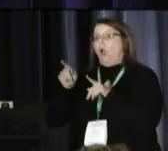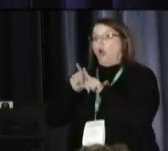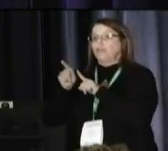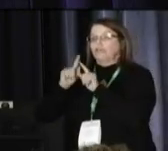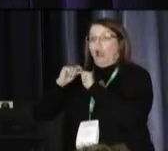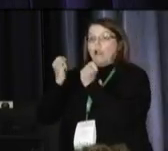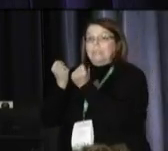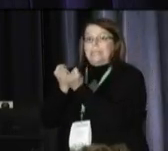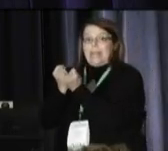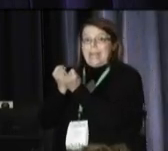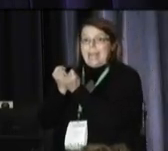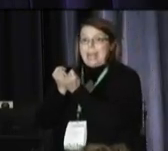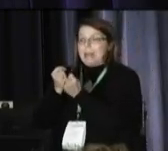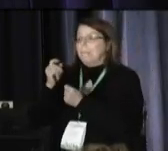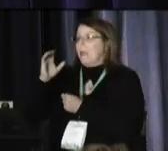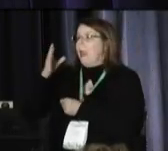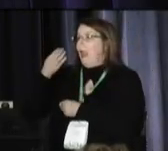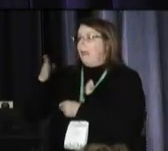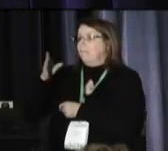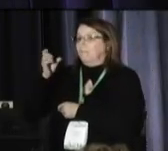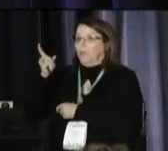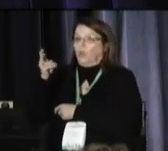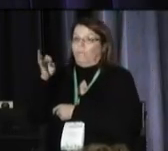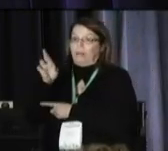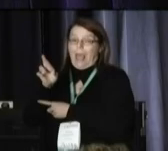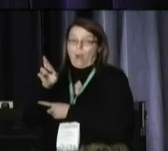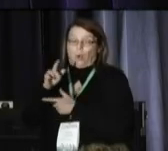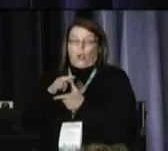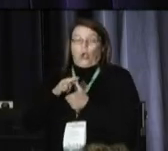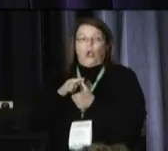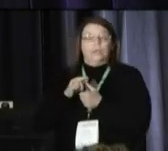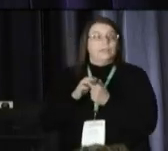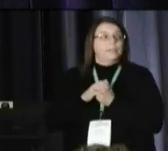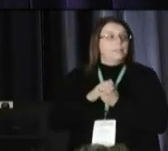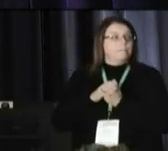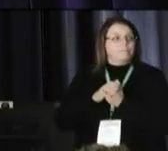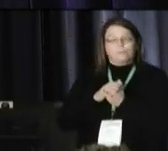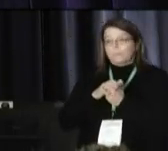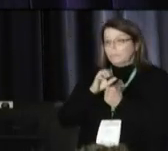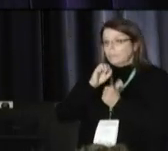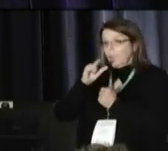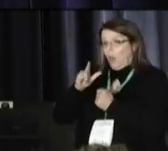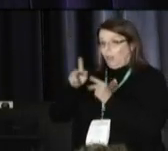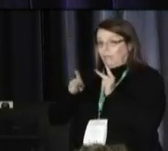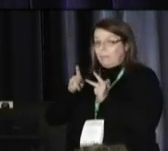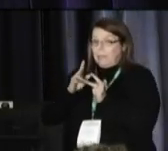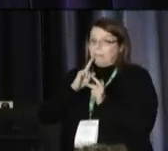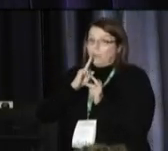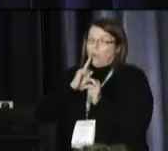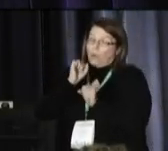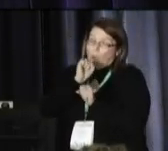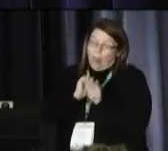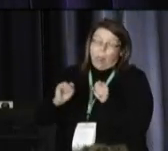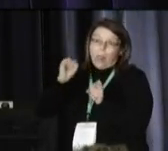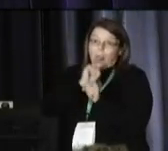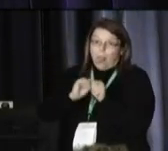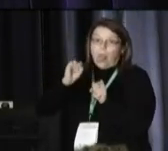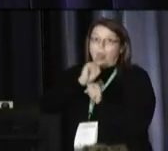Anna, Shannon, Mapes, Miyako, and Rebecca, all of whom work tirelessly to help events like this come together.